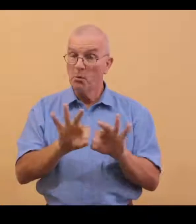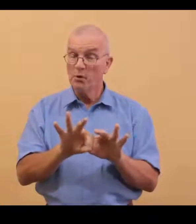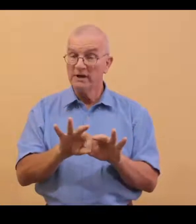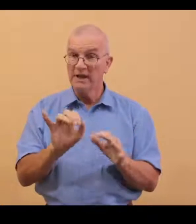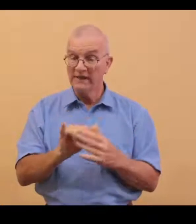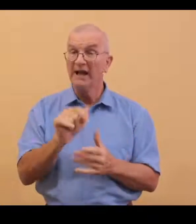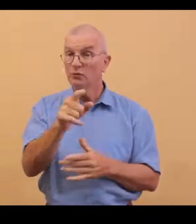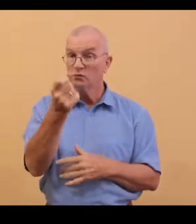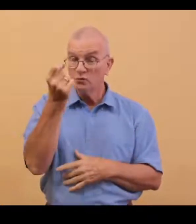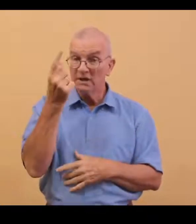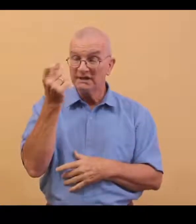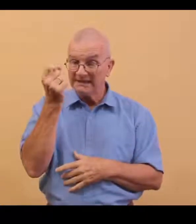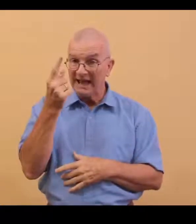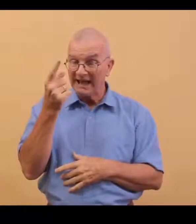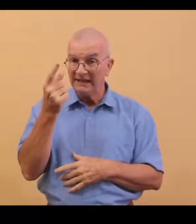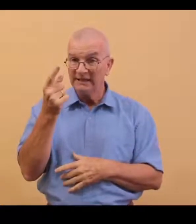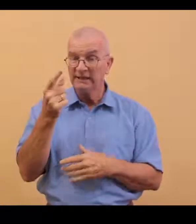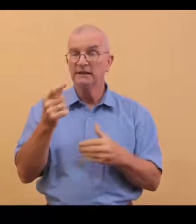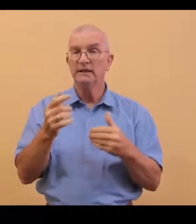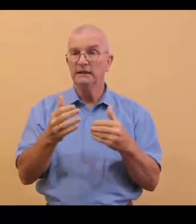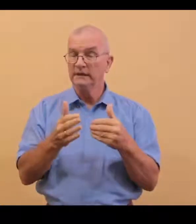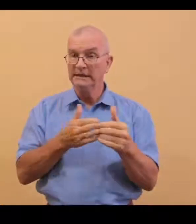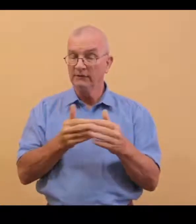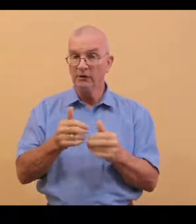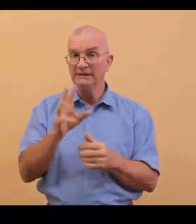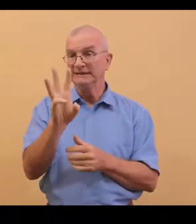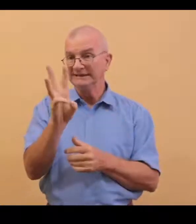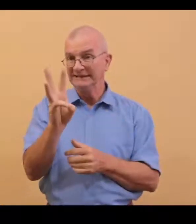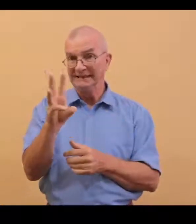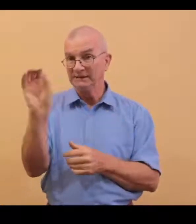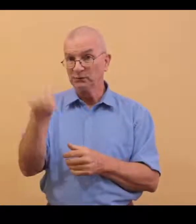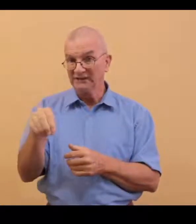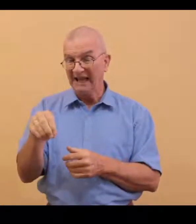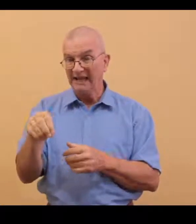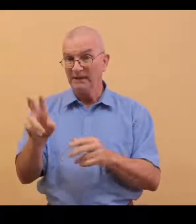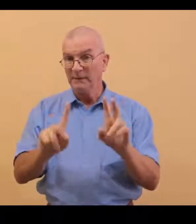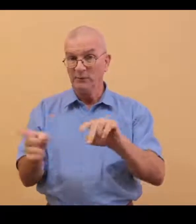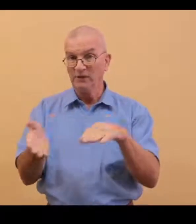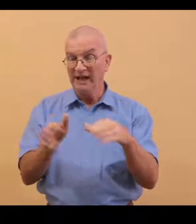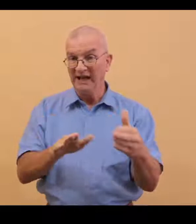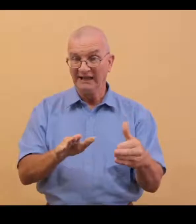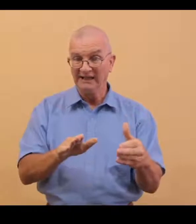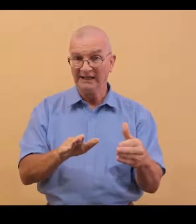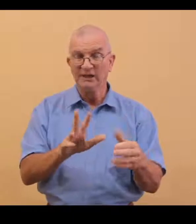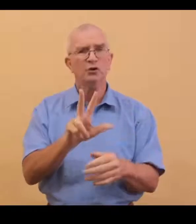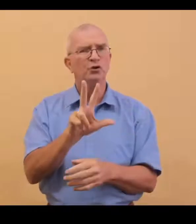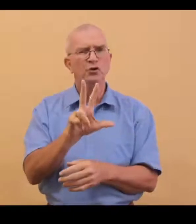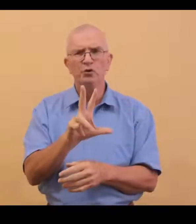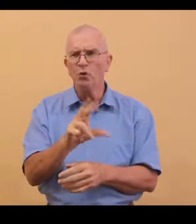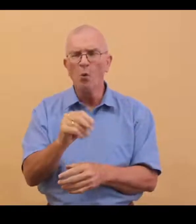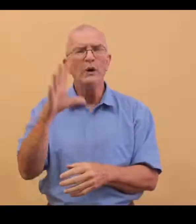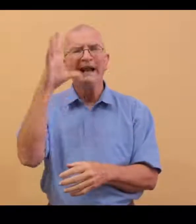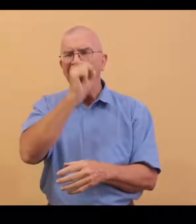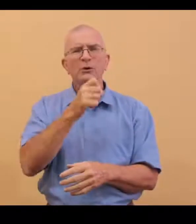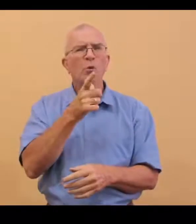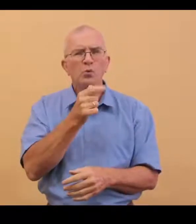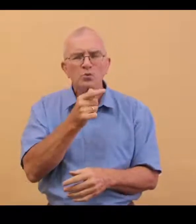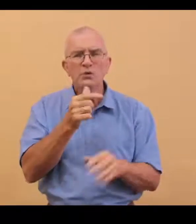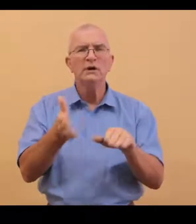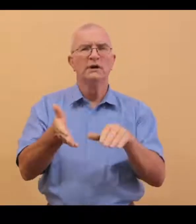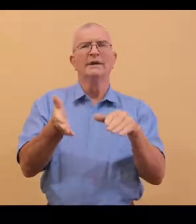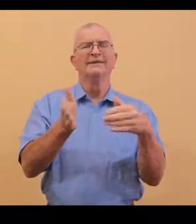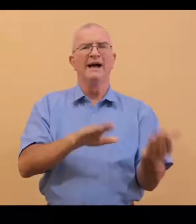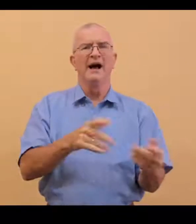that you understand that despite the 6% death rate, that there is no prediction as to who will have a fatal